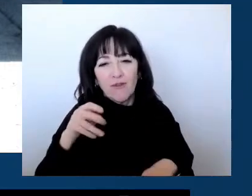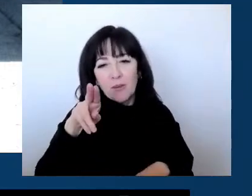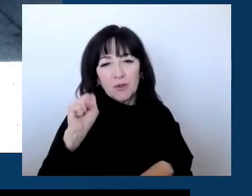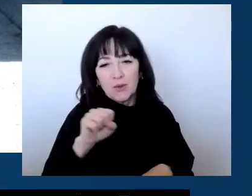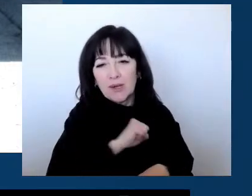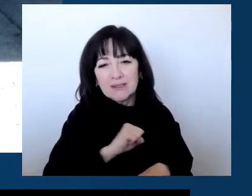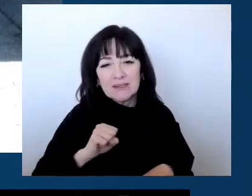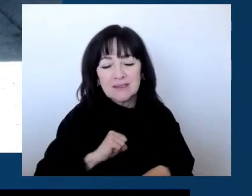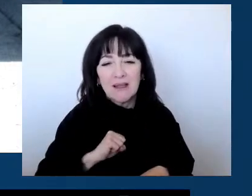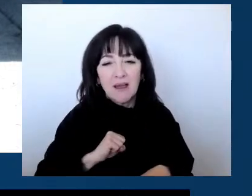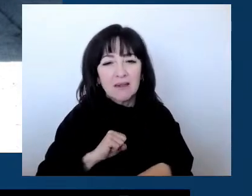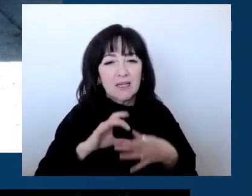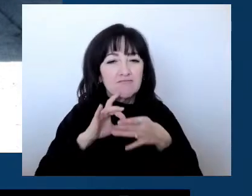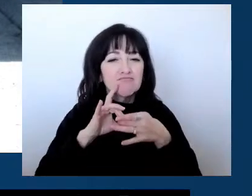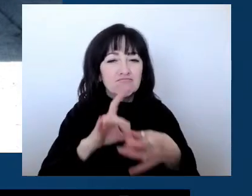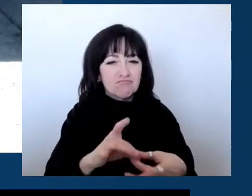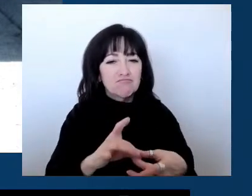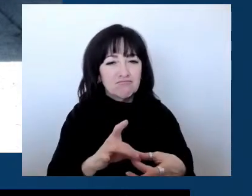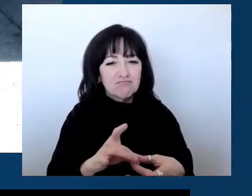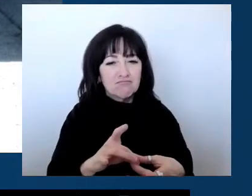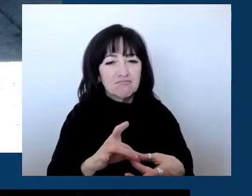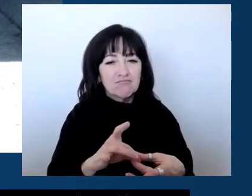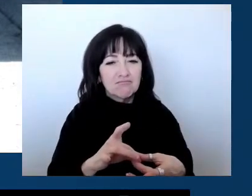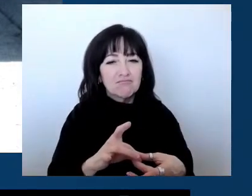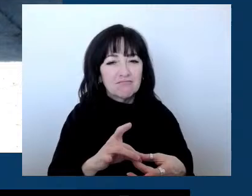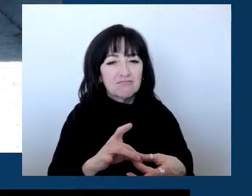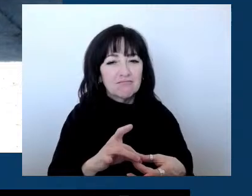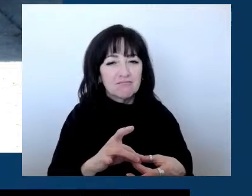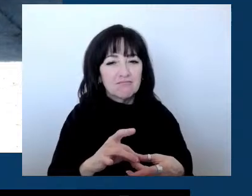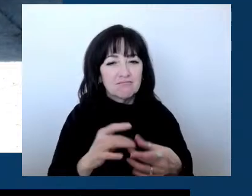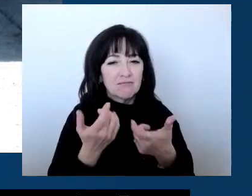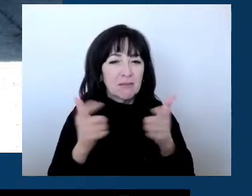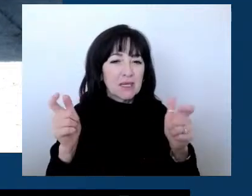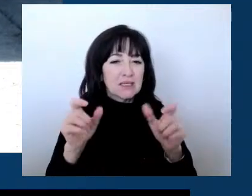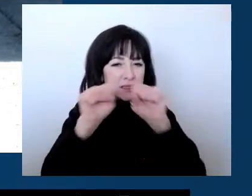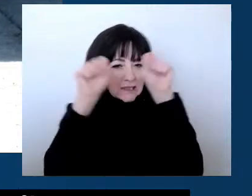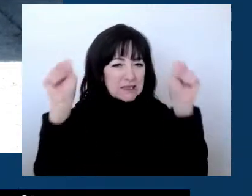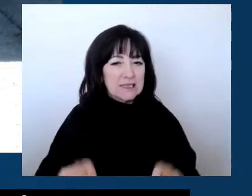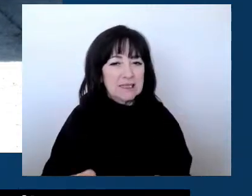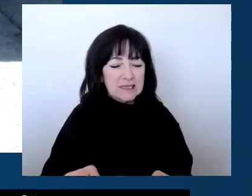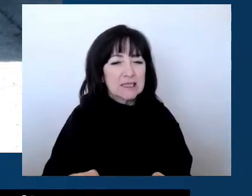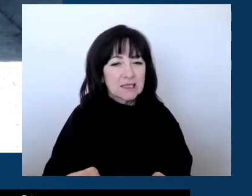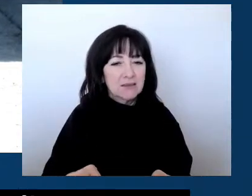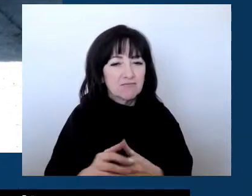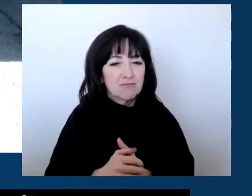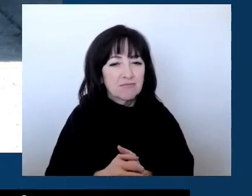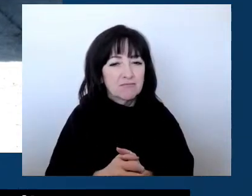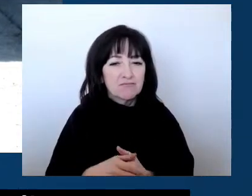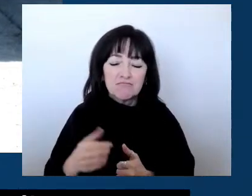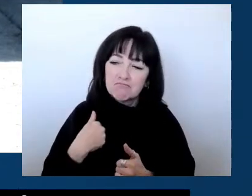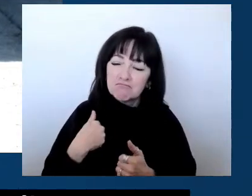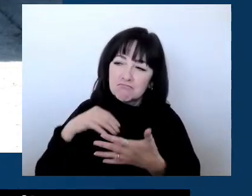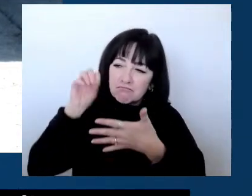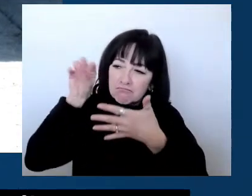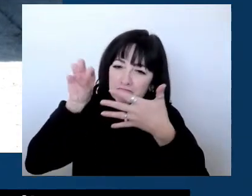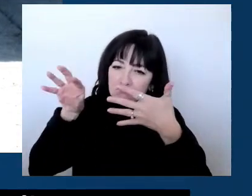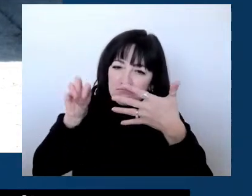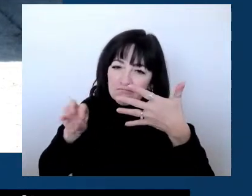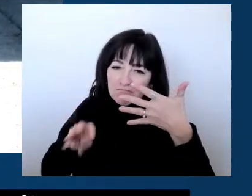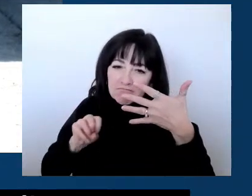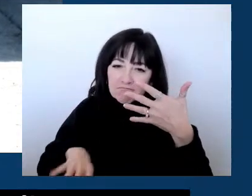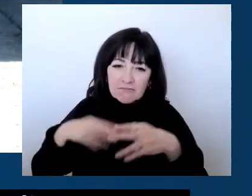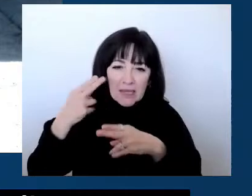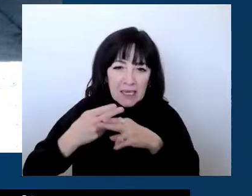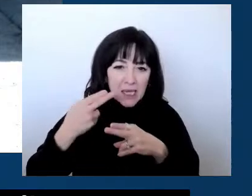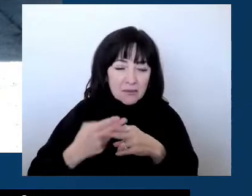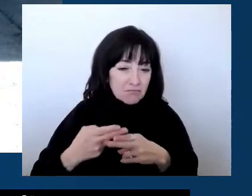talk about putting together a big infrastructure package?" And I gave him several names, and I didn't know what